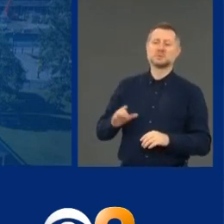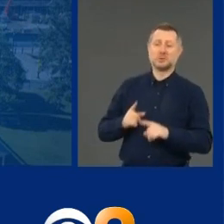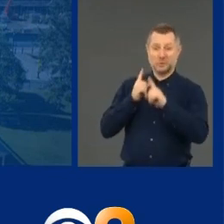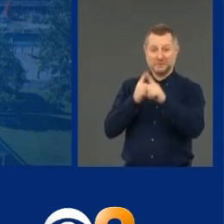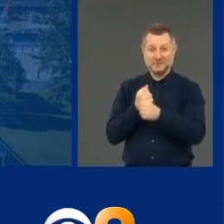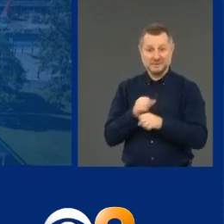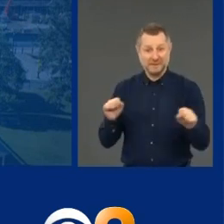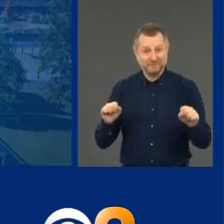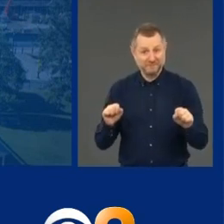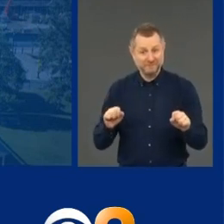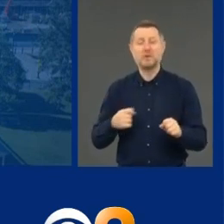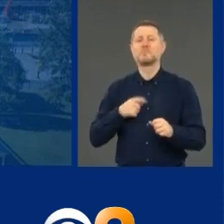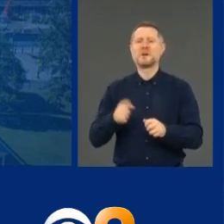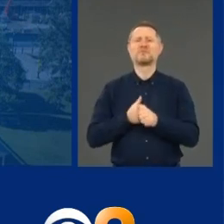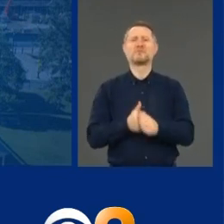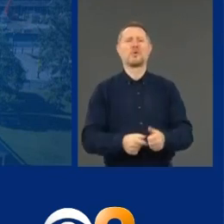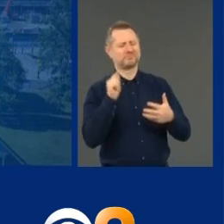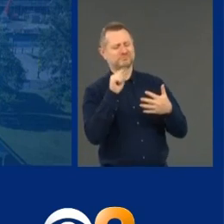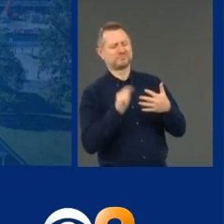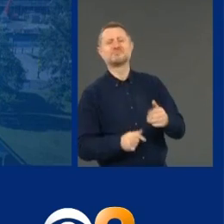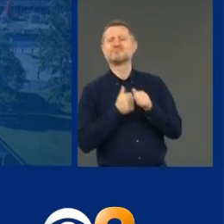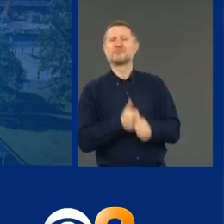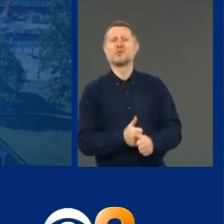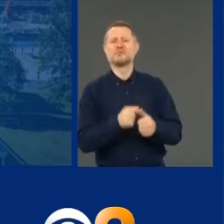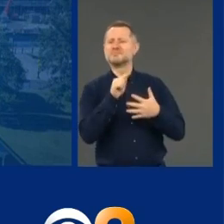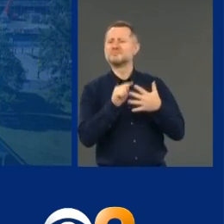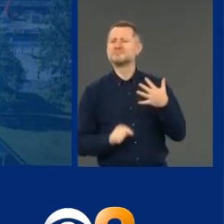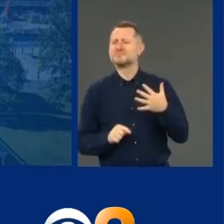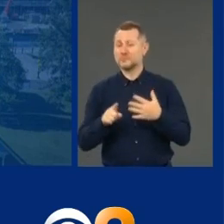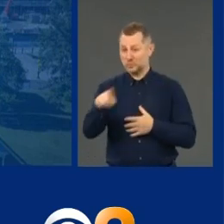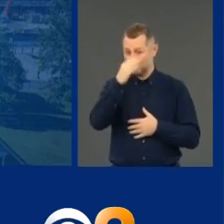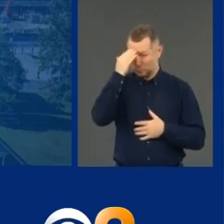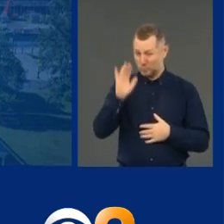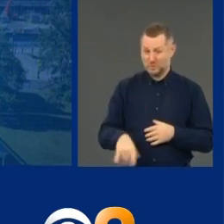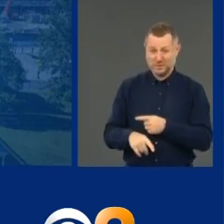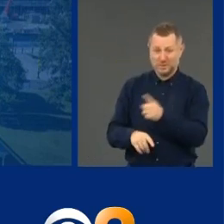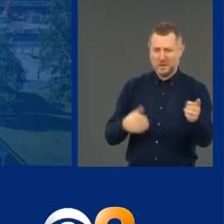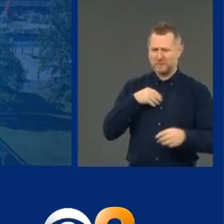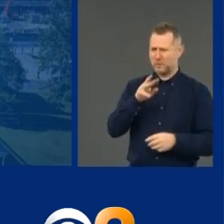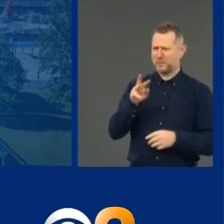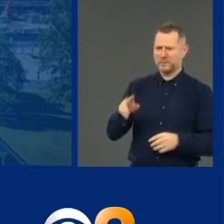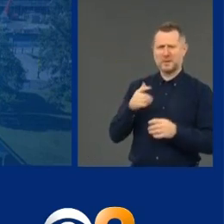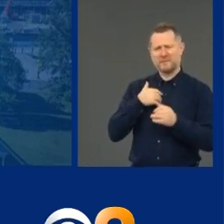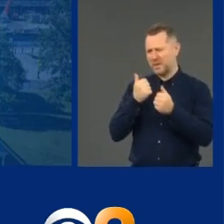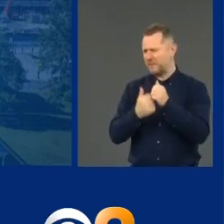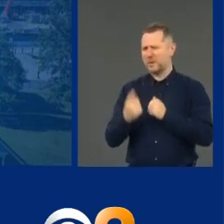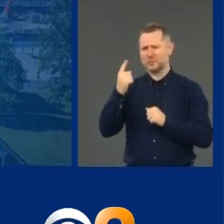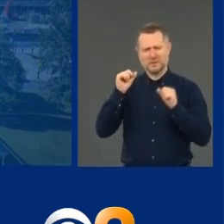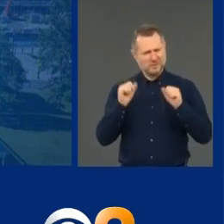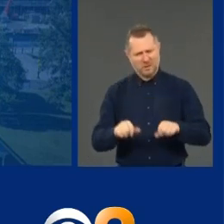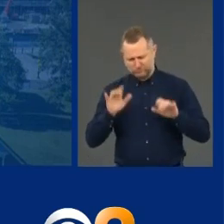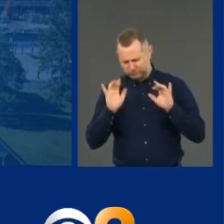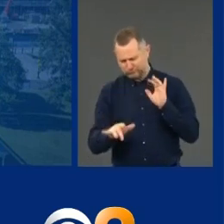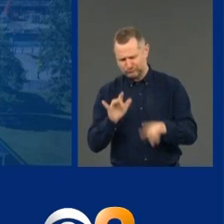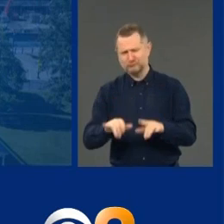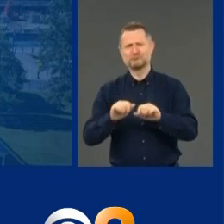And I want people to know where we are with these criteria, and that's why they're on the website, and I encourage people to go look at them every